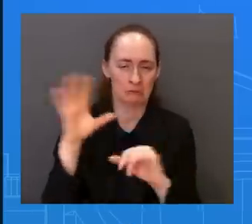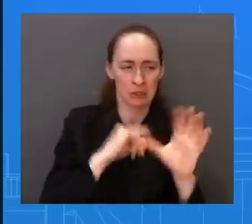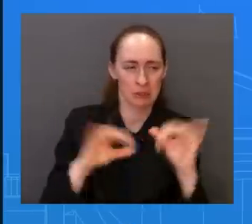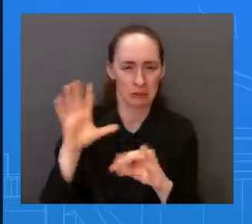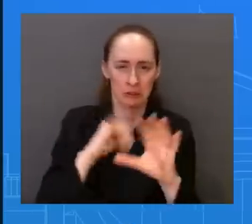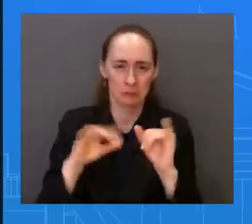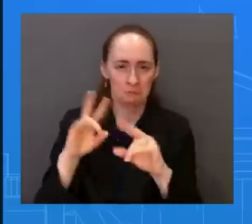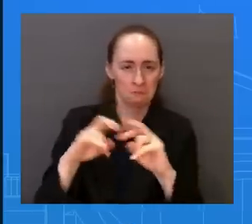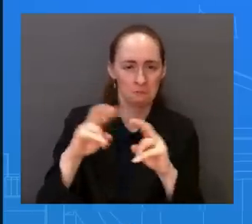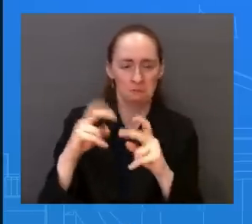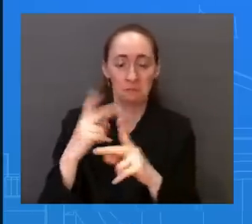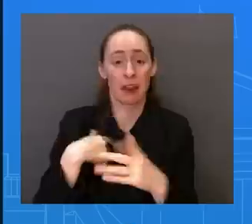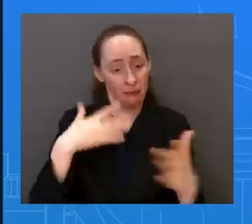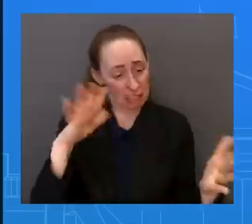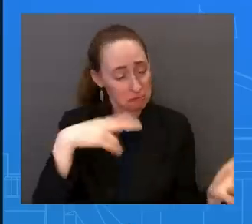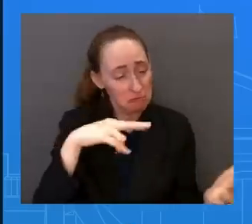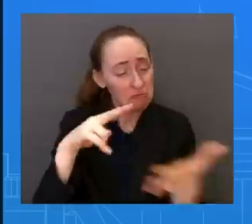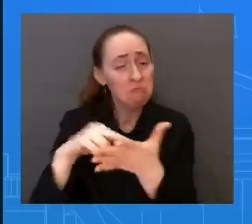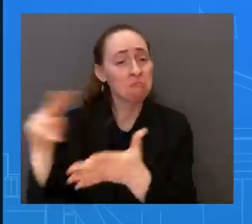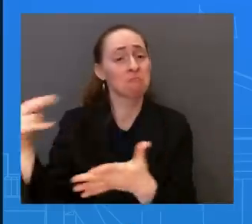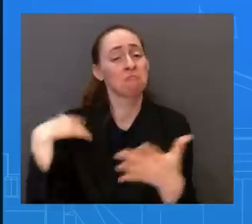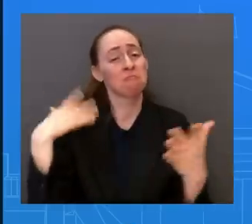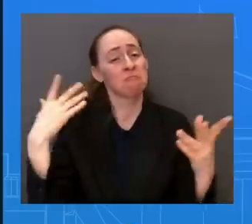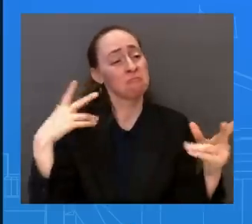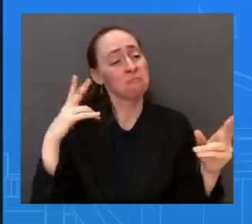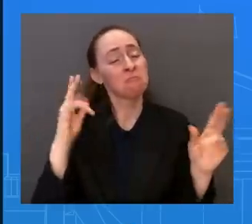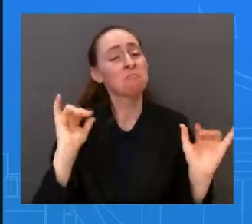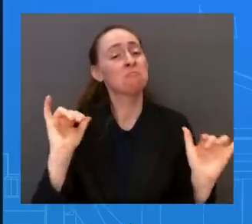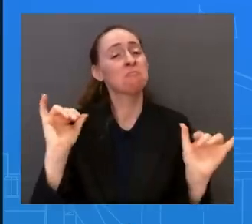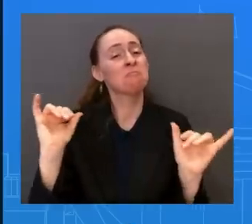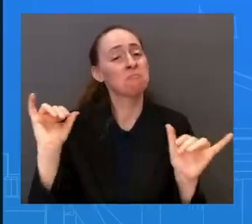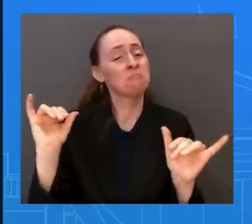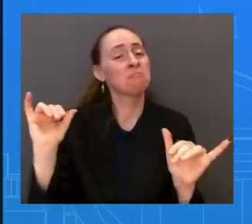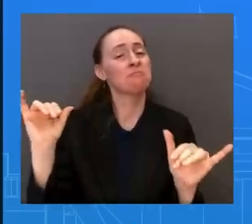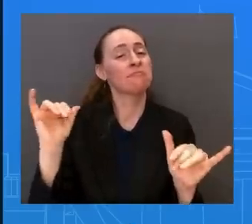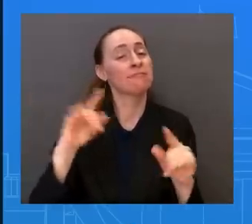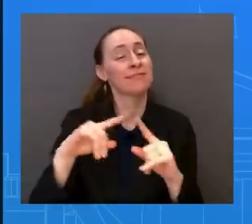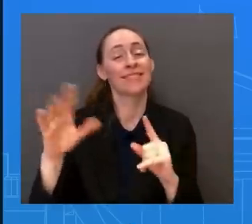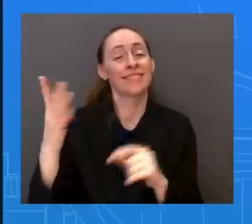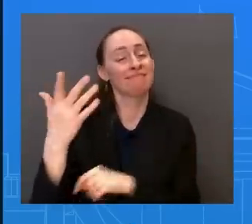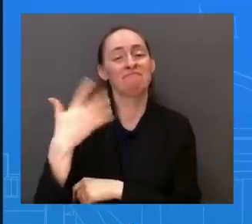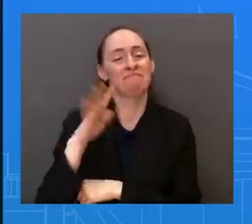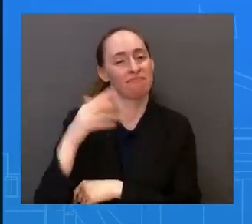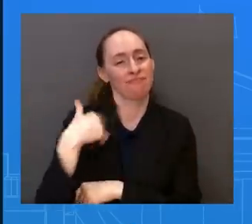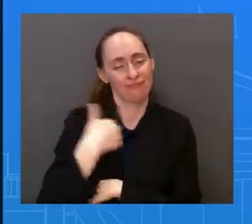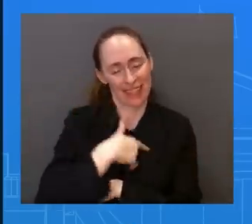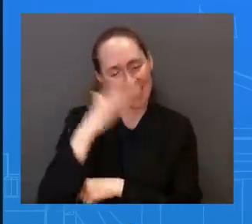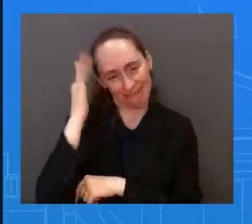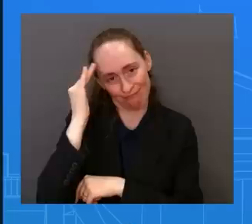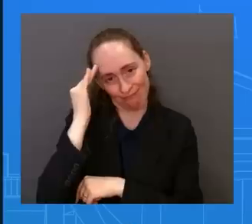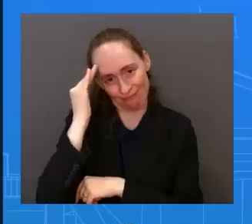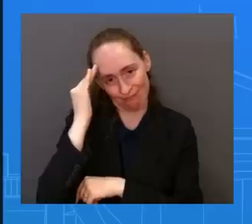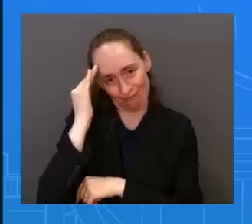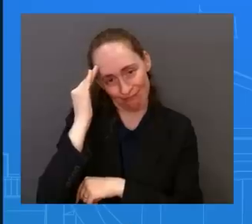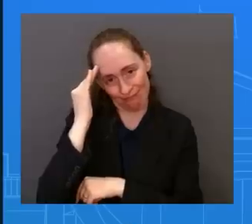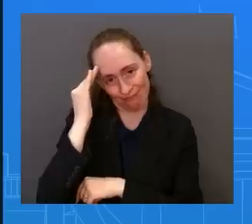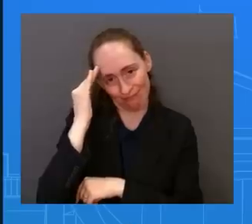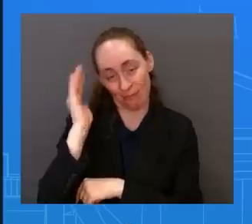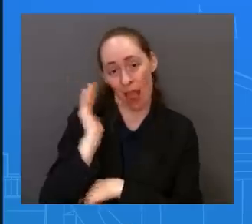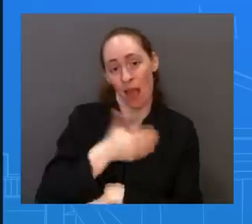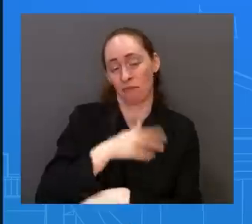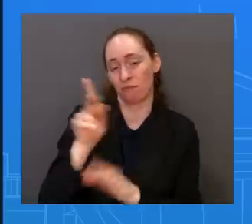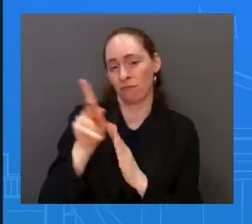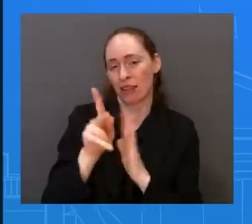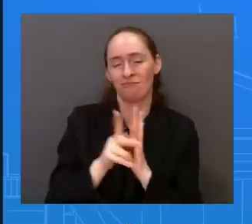to redouble our efforts to actually implement a policy agenda that we know and we have seen has really helped to bring this progress